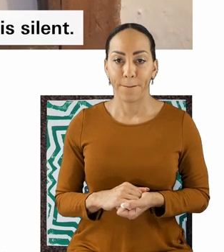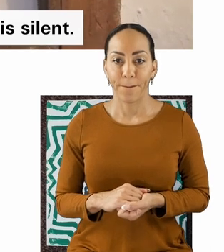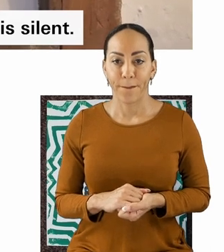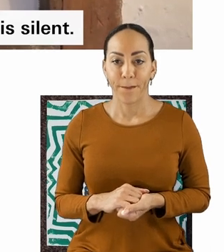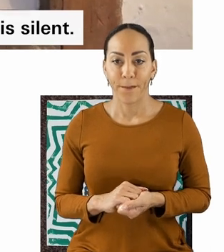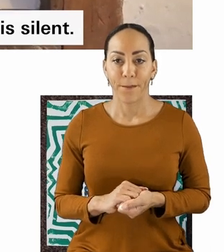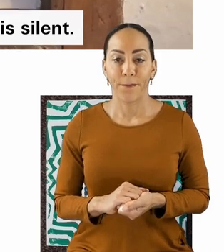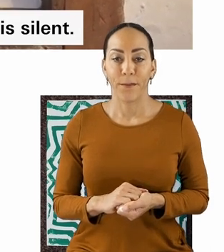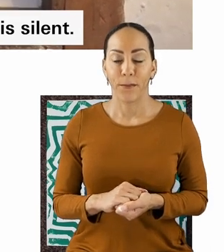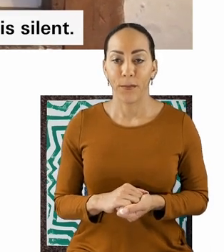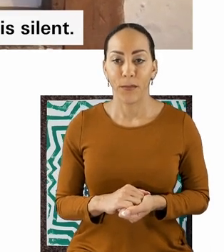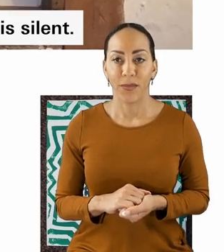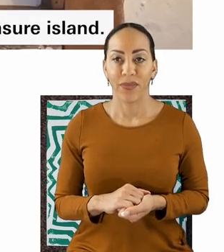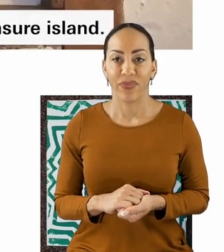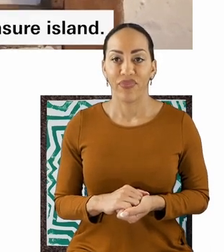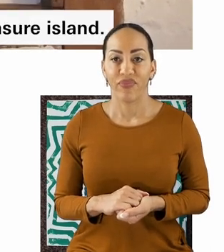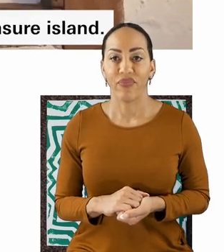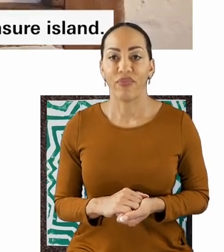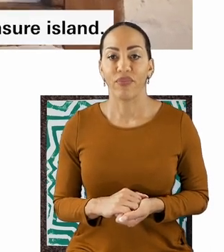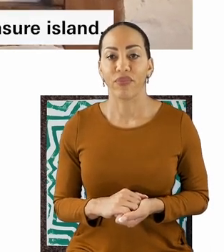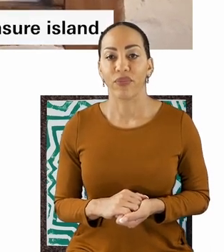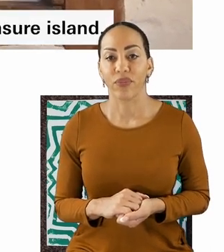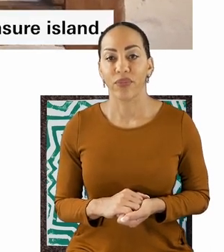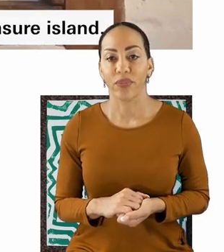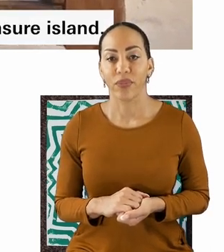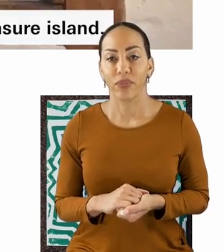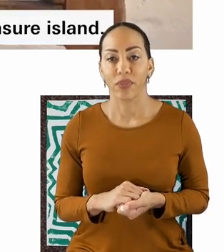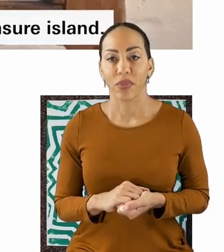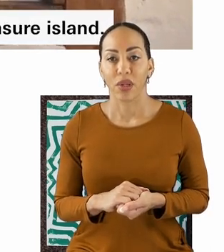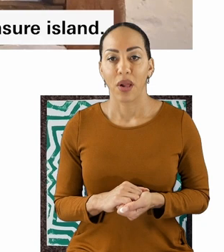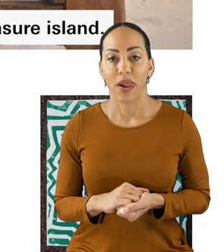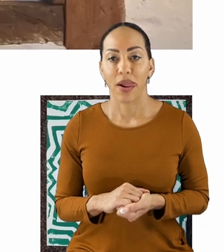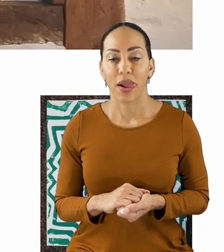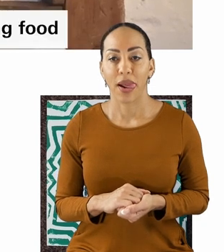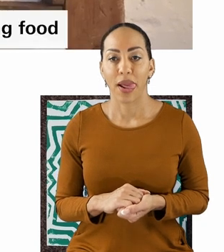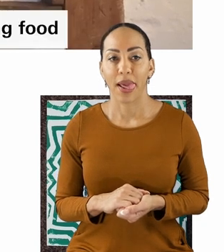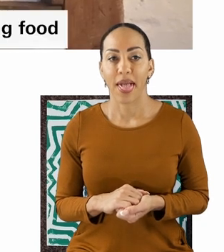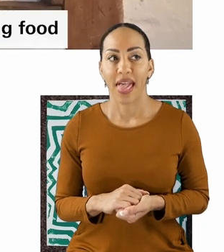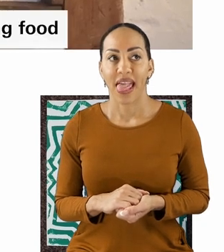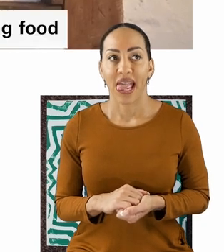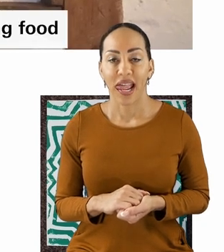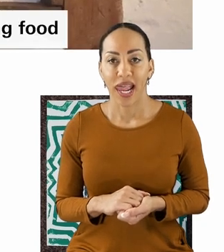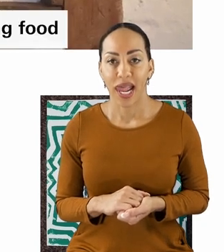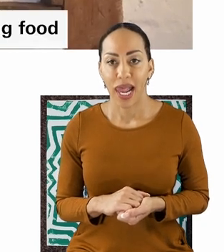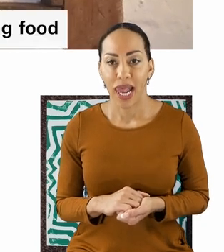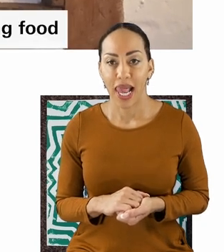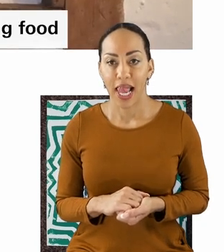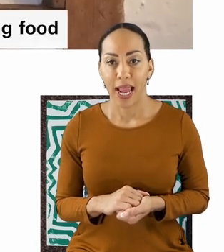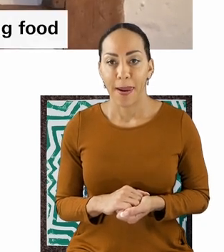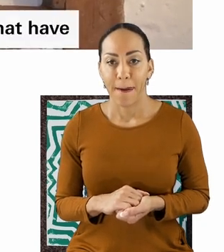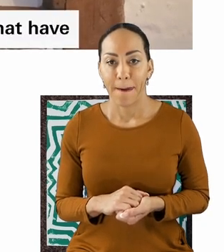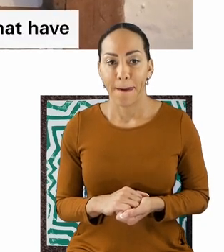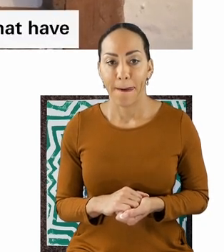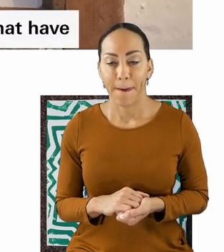somewhere where it is silent, so I can be free on this treasure island. No smells of disgusting